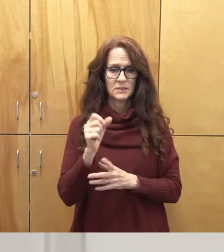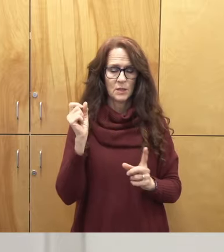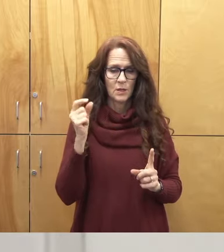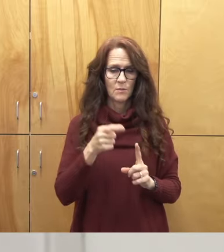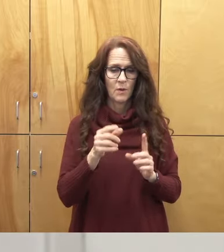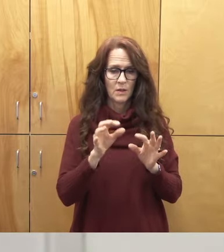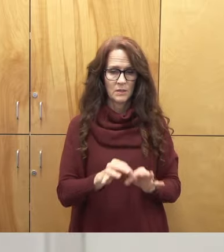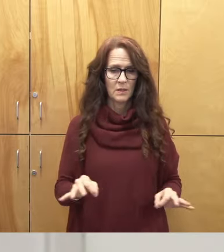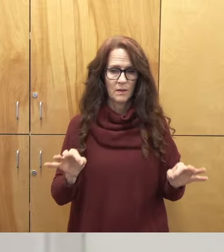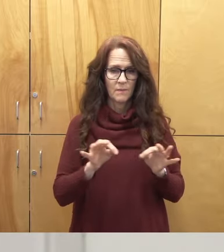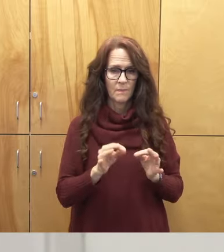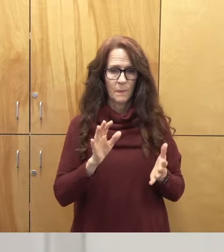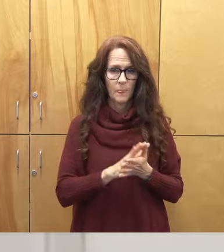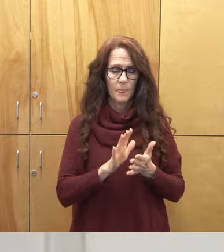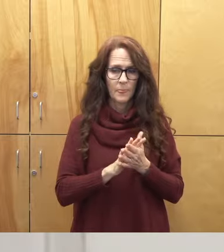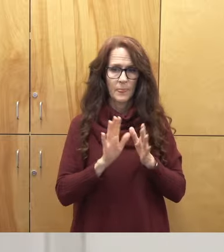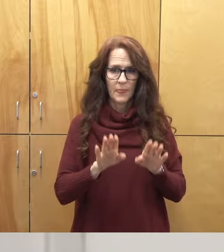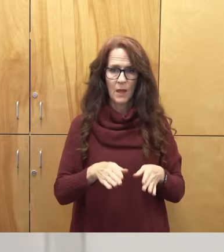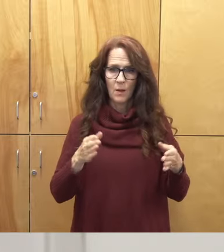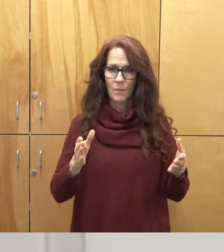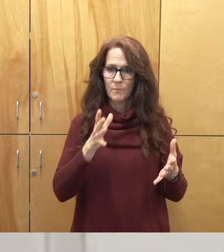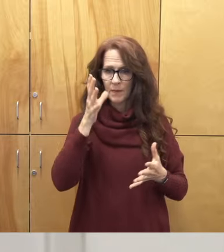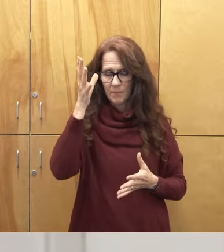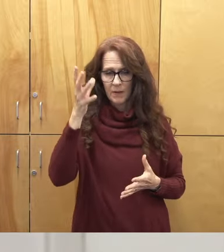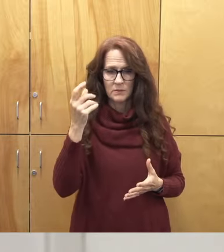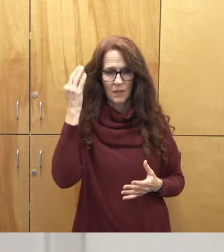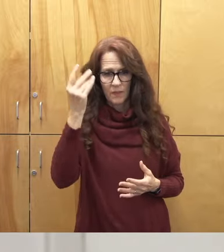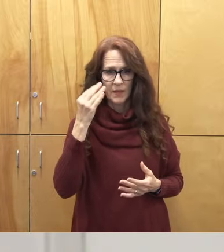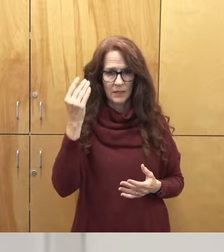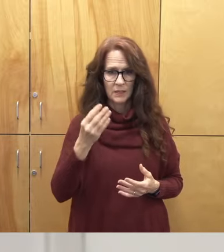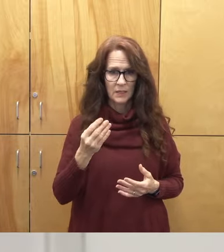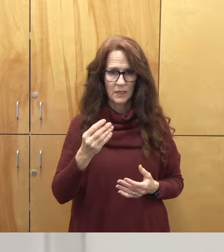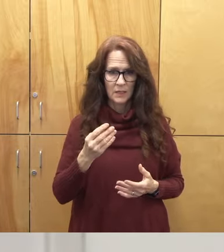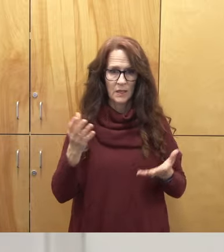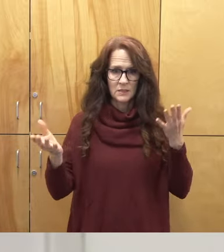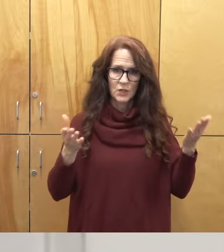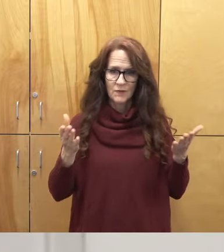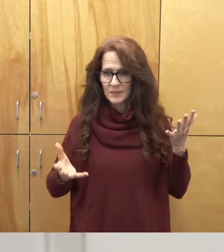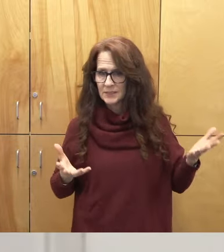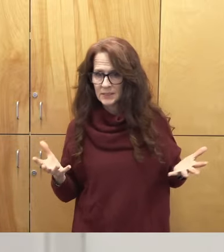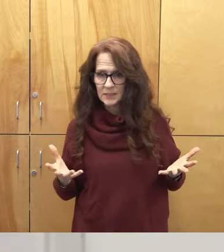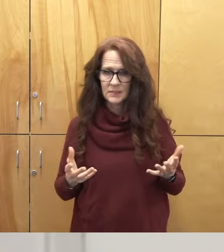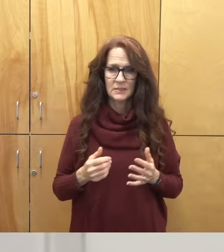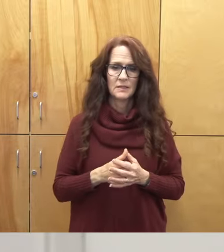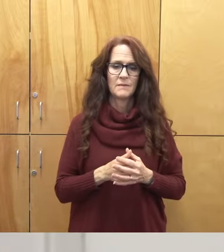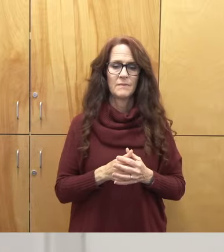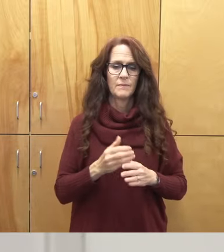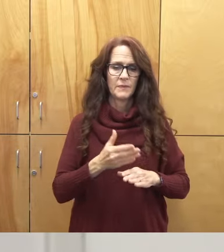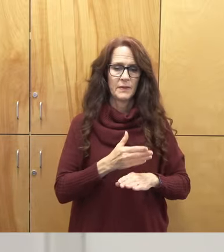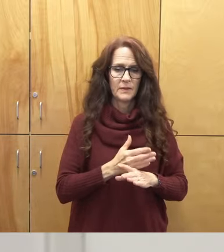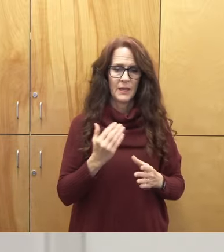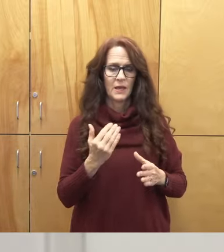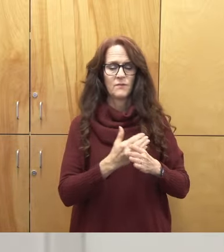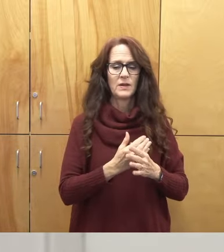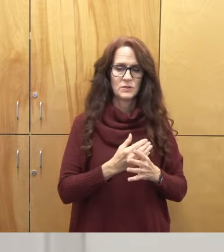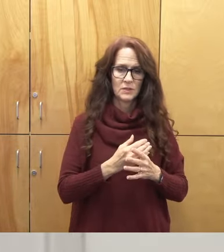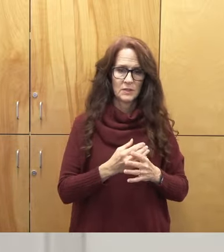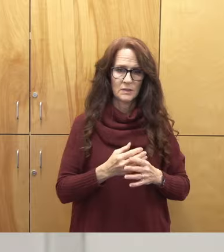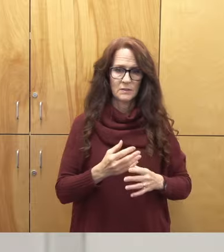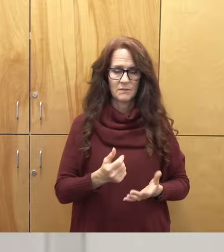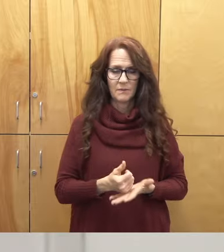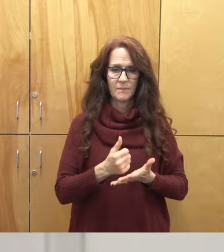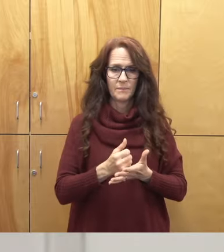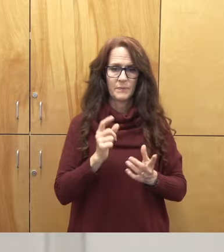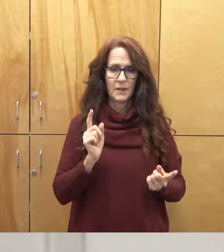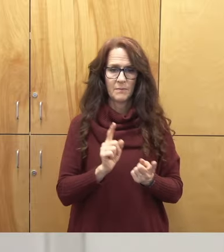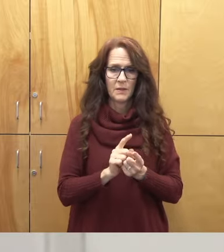incredibly important. When school reopens and parents are thinking about what are the services, what are the enrichments and interventions that meet the needs